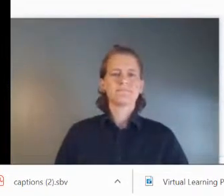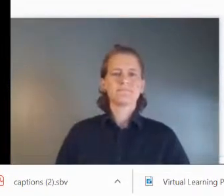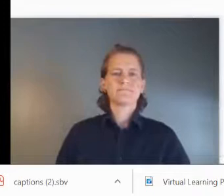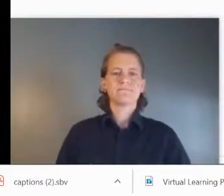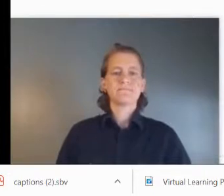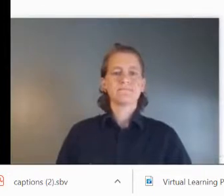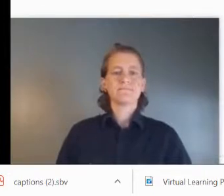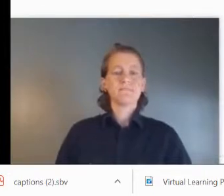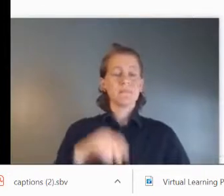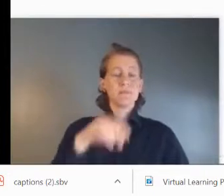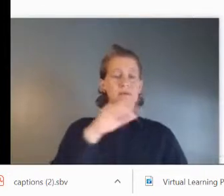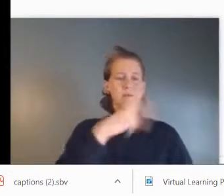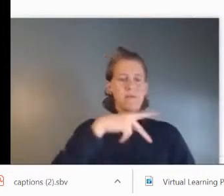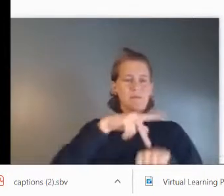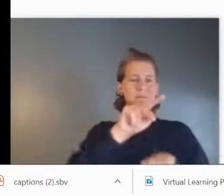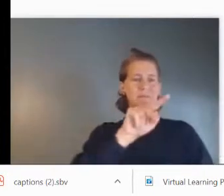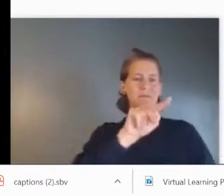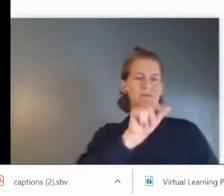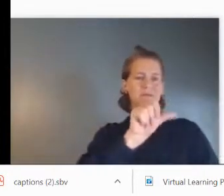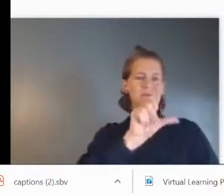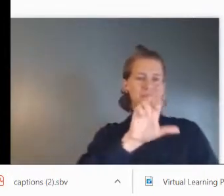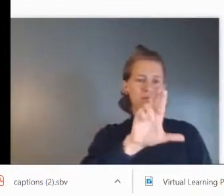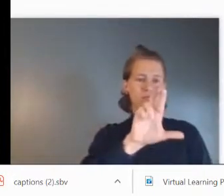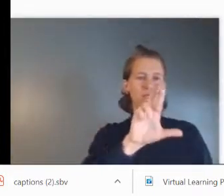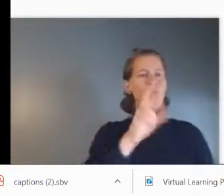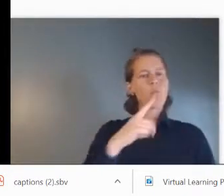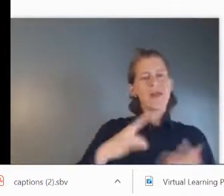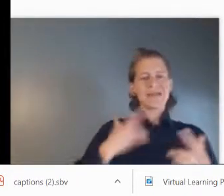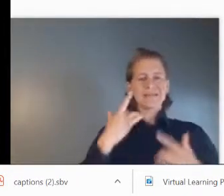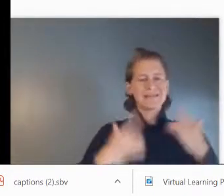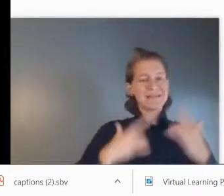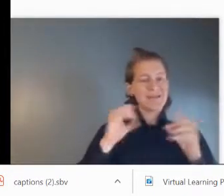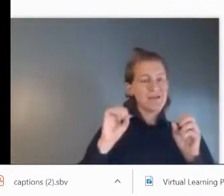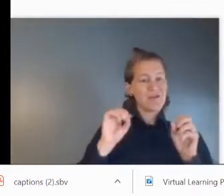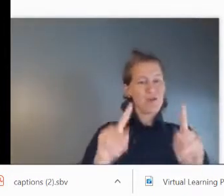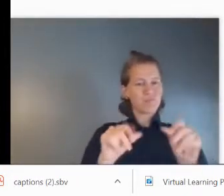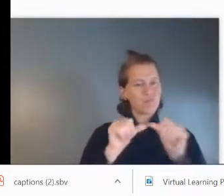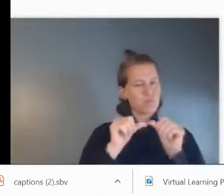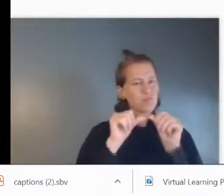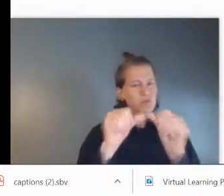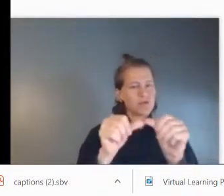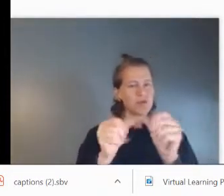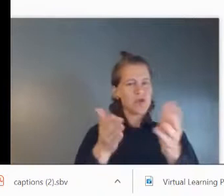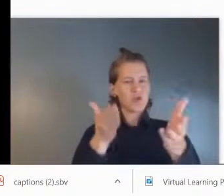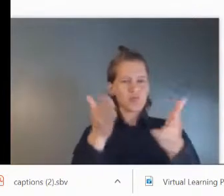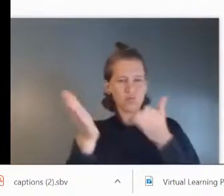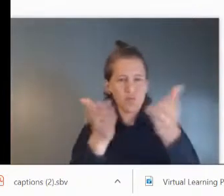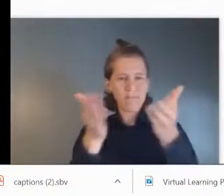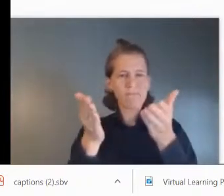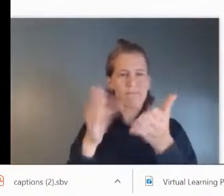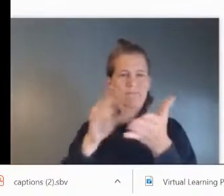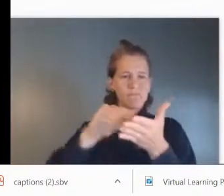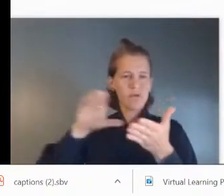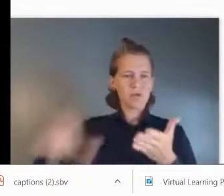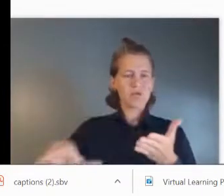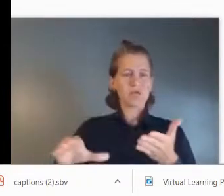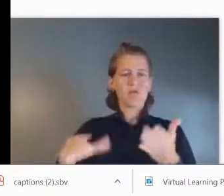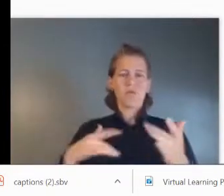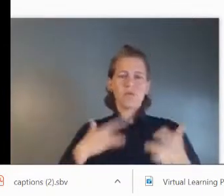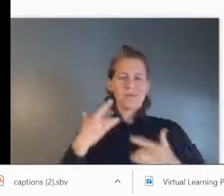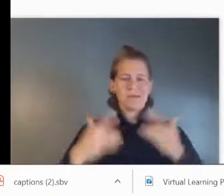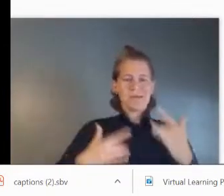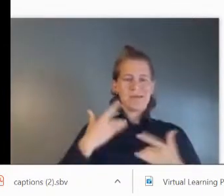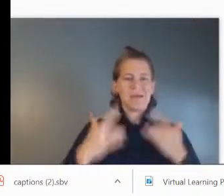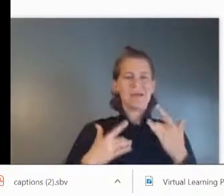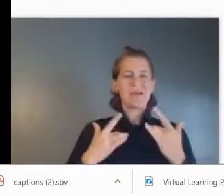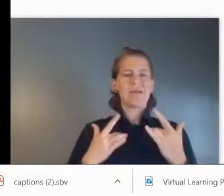We are excited about the opportunity to continue to serve our students, and we are looking forward to what our virtual learning